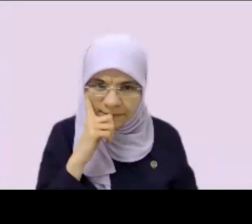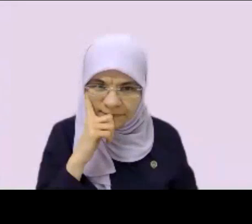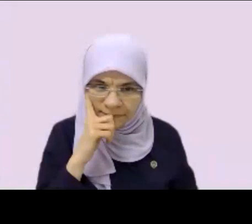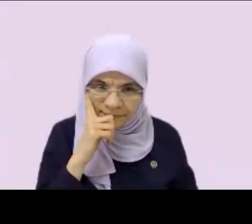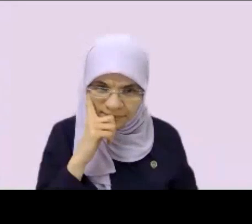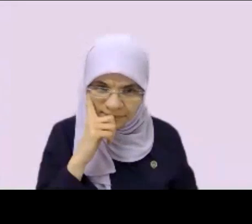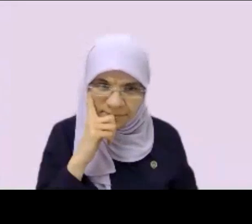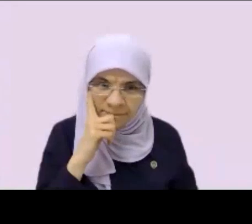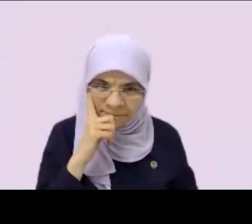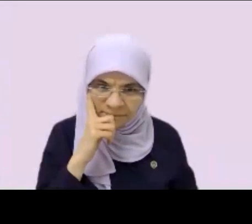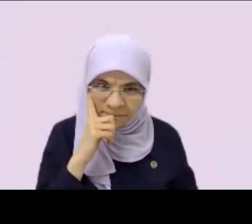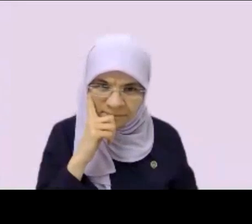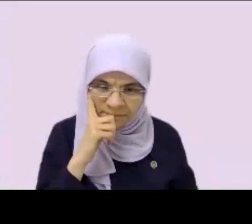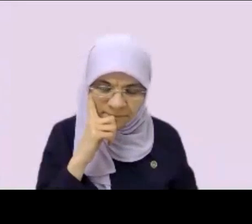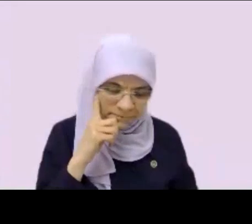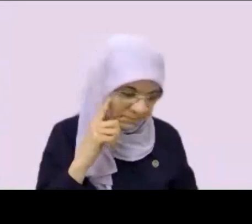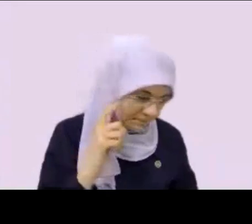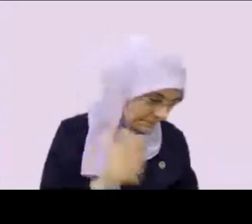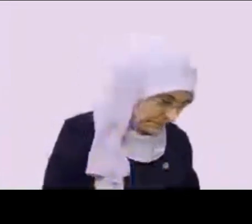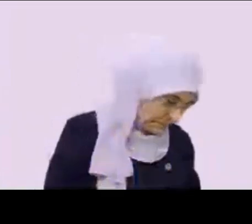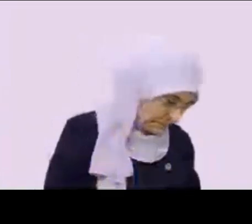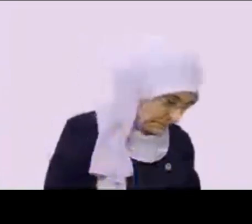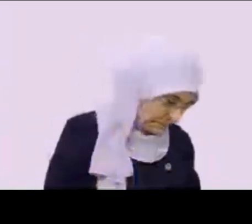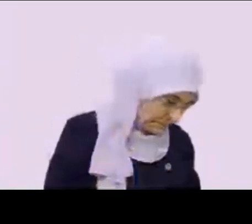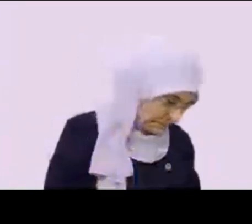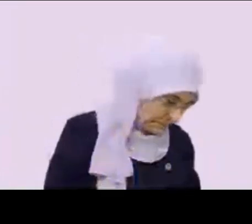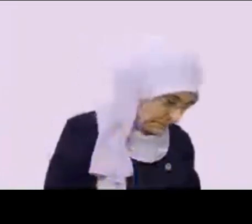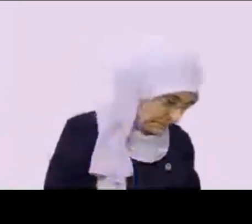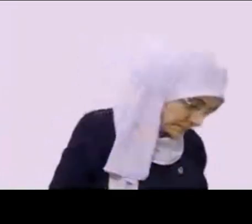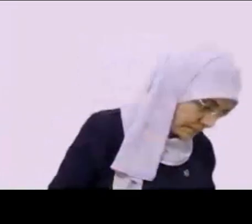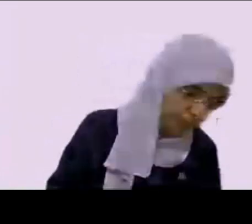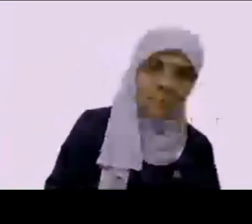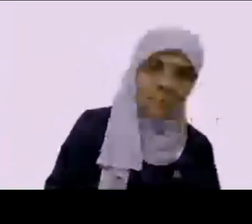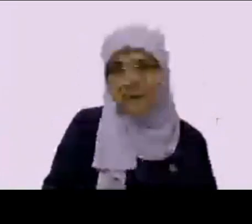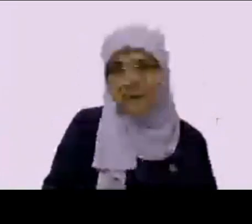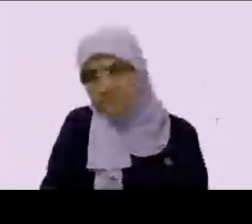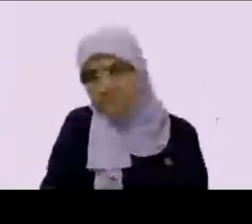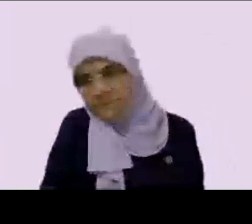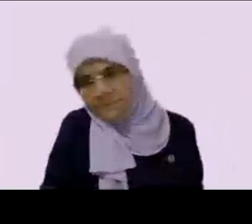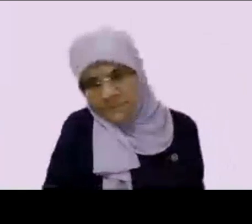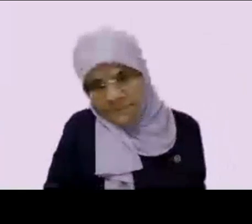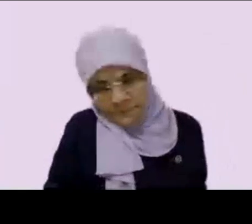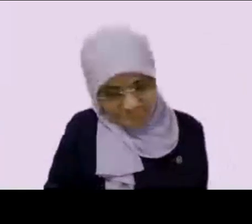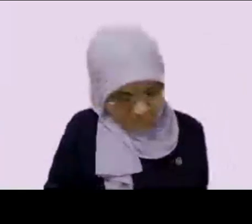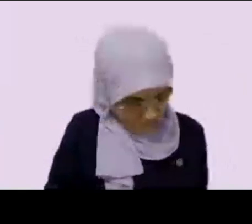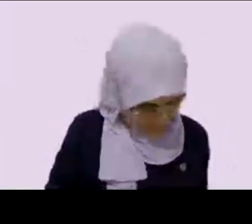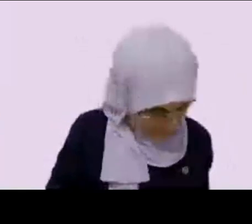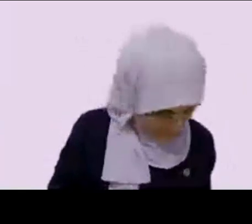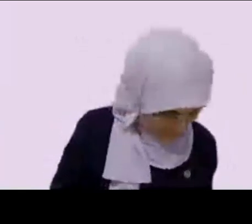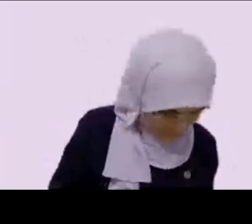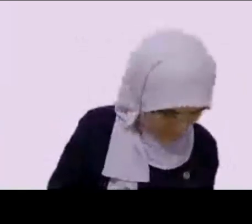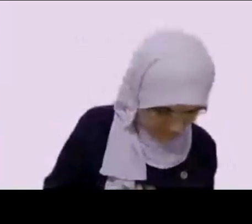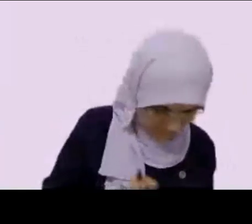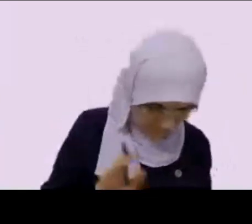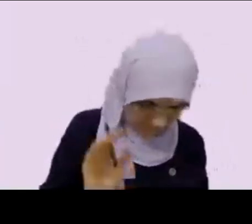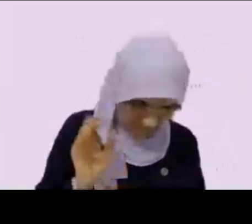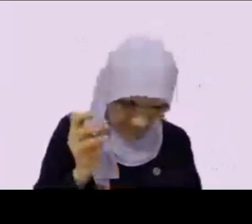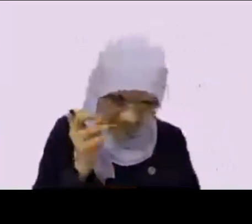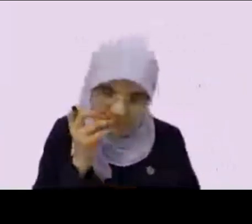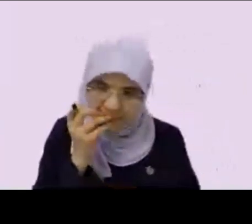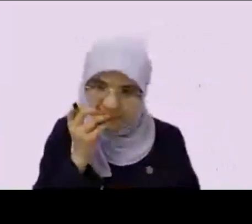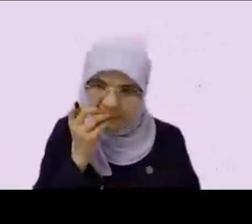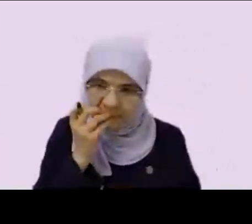and boys, for example, for their choice in life. So I'm very grateful to my late parents